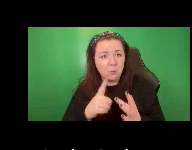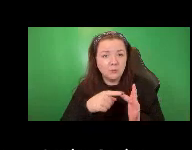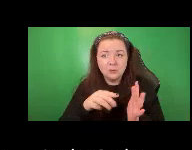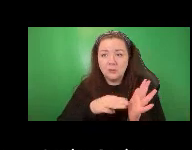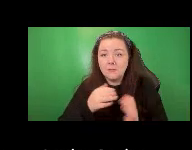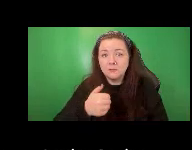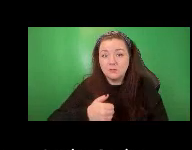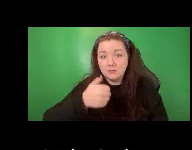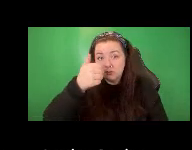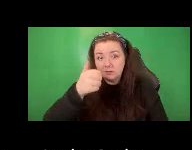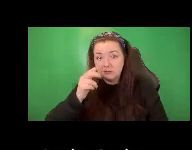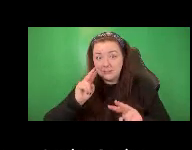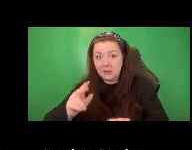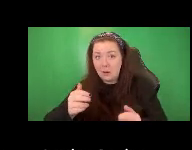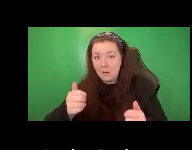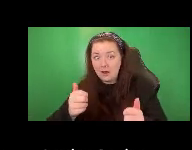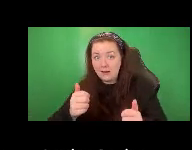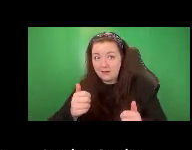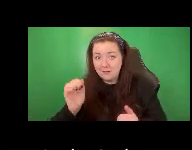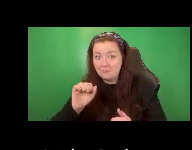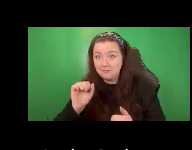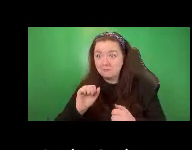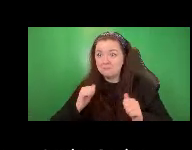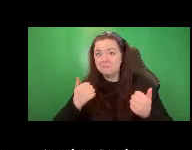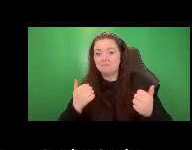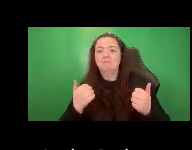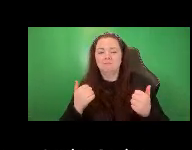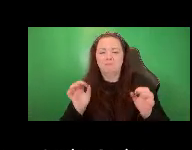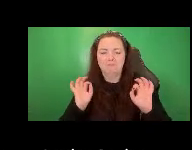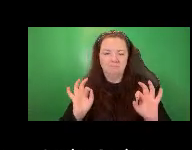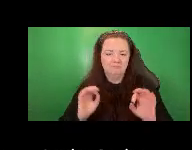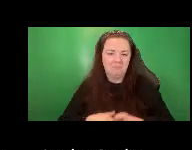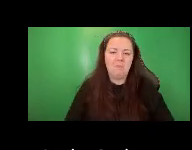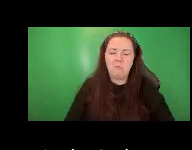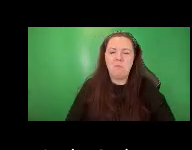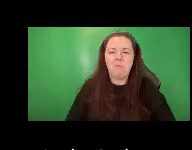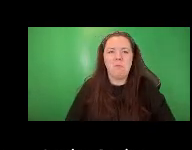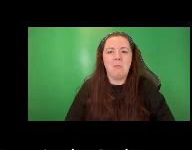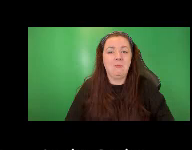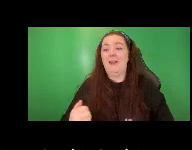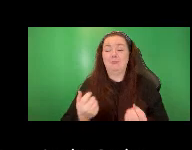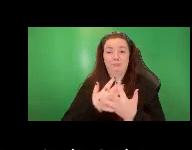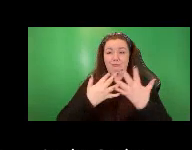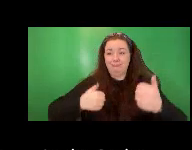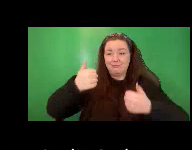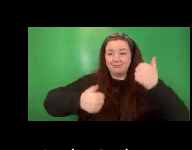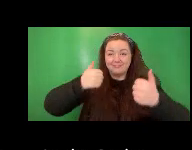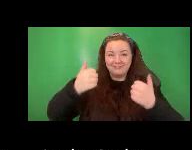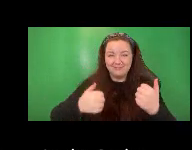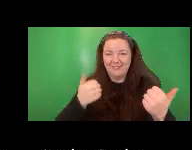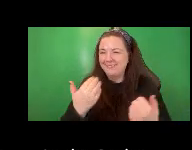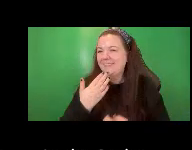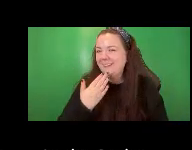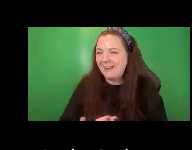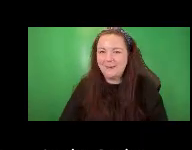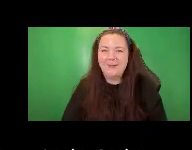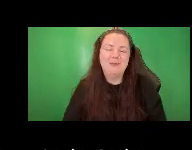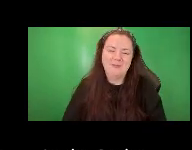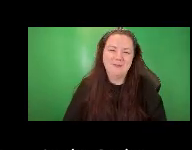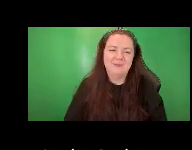coming through very clear to me. Thank you very much. So thanks, lots of thumbs ups. Thank you very much.